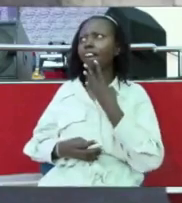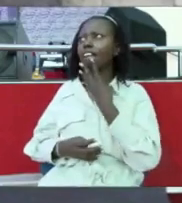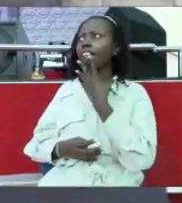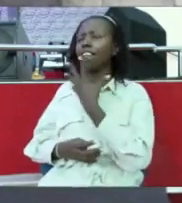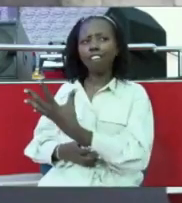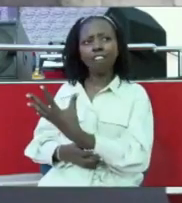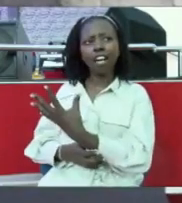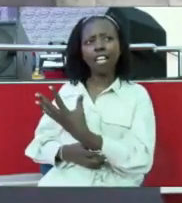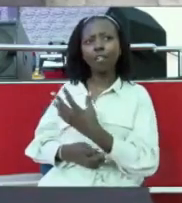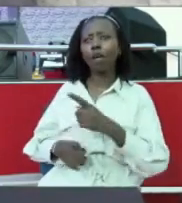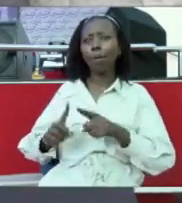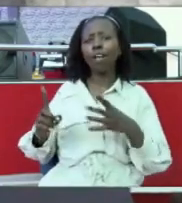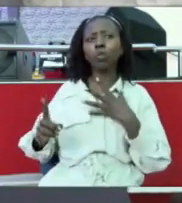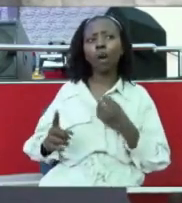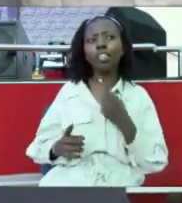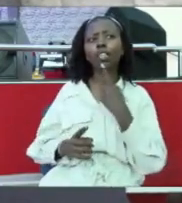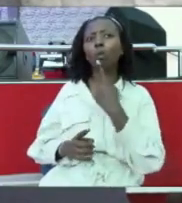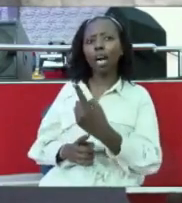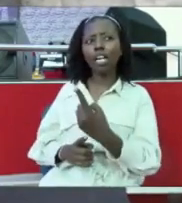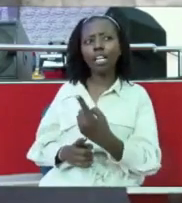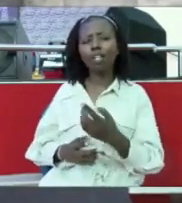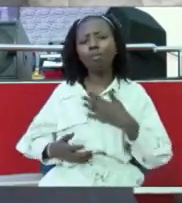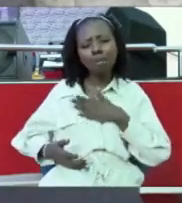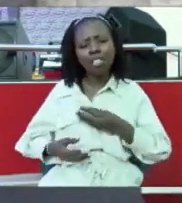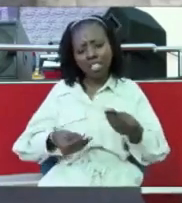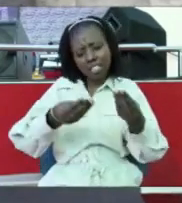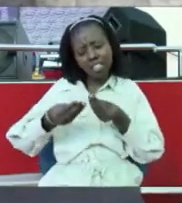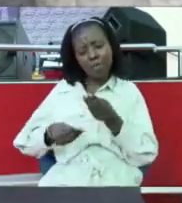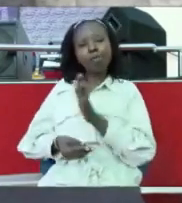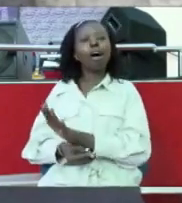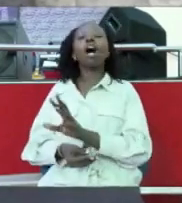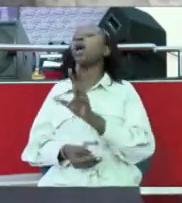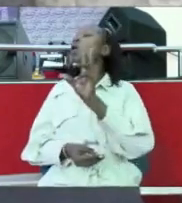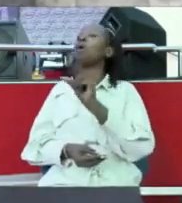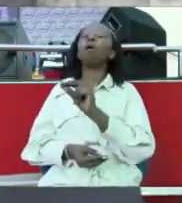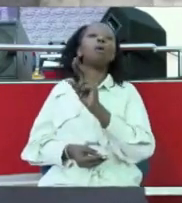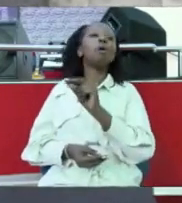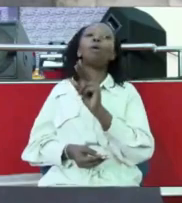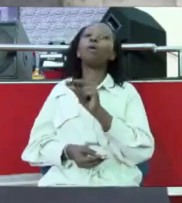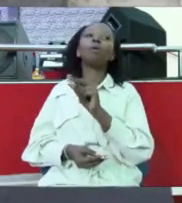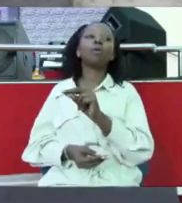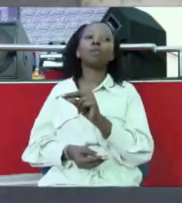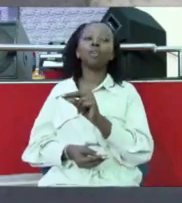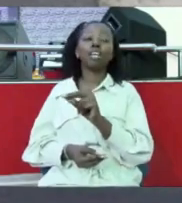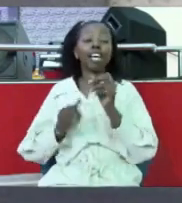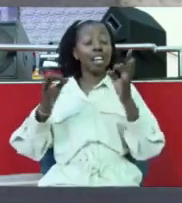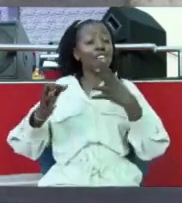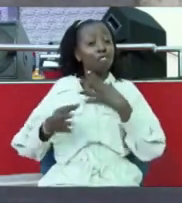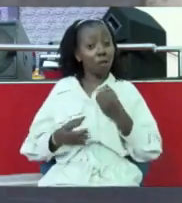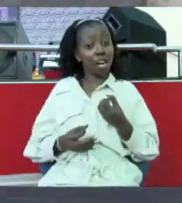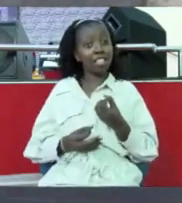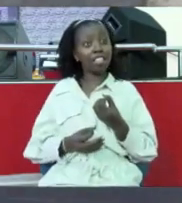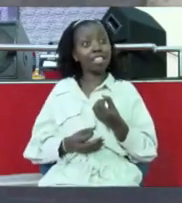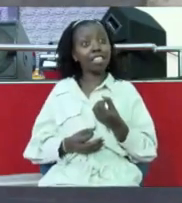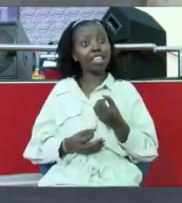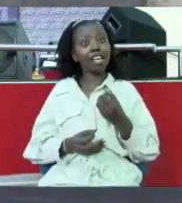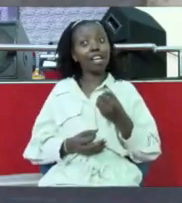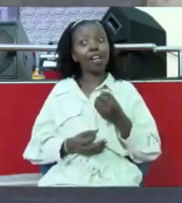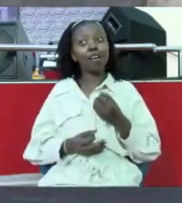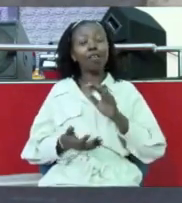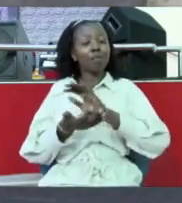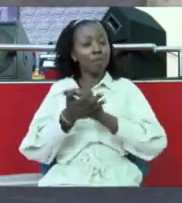kuweka 100. Si nipewe change. Amna. There's no change. Ukitaka change, basi kuwa Mkristo